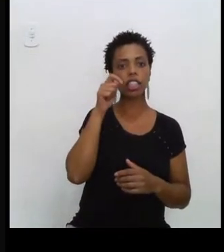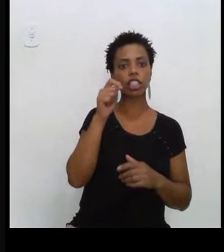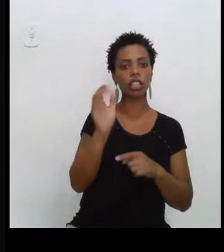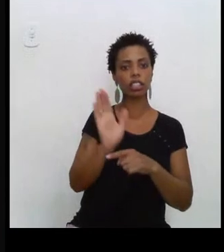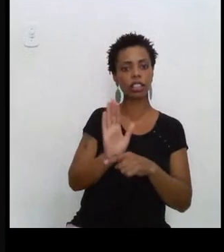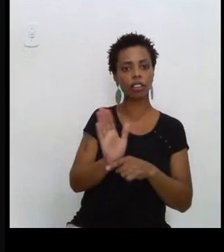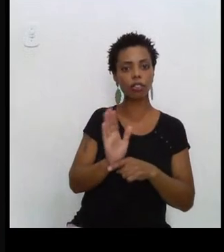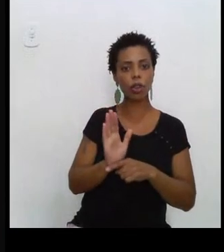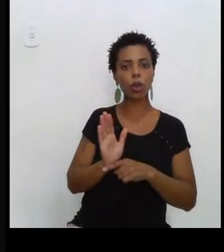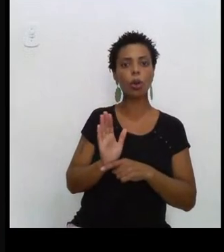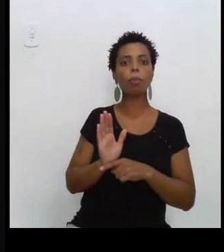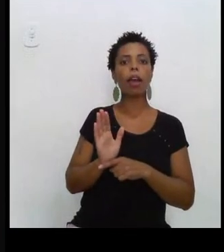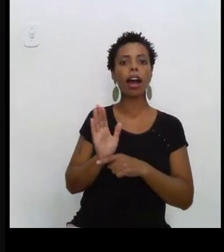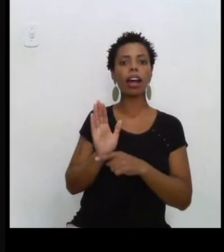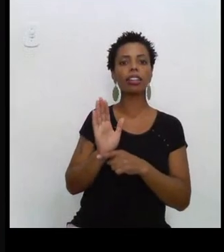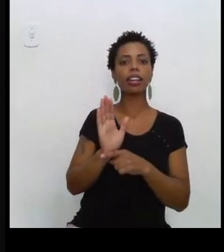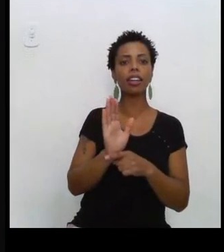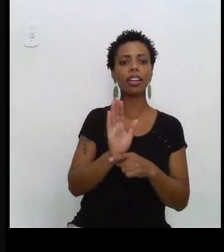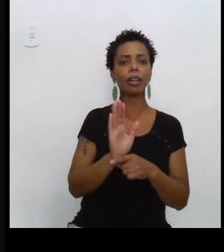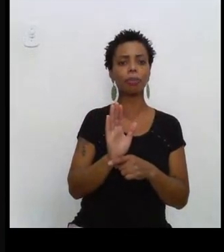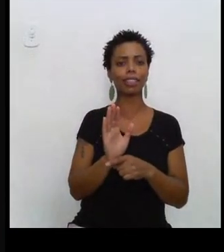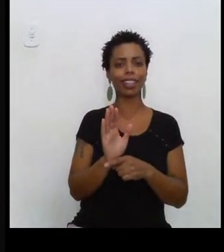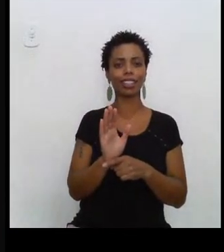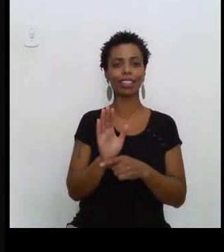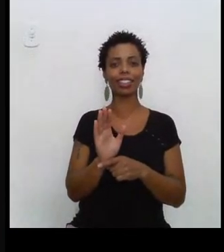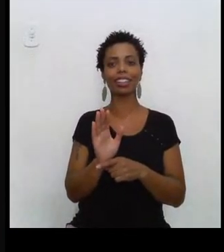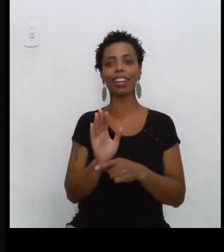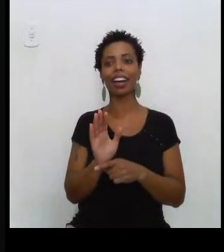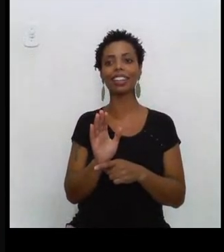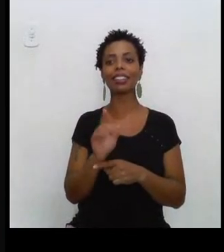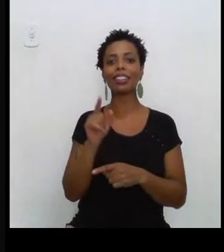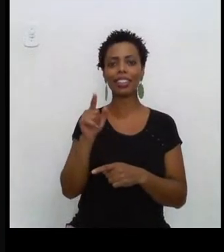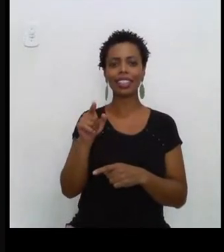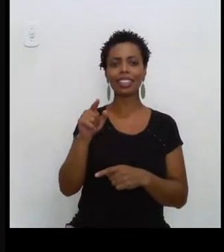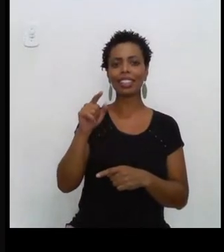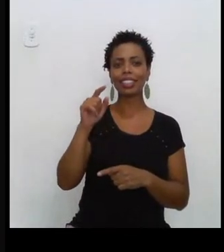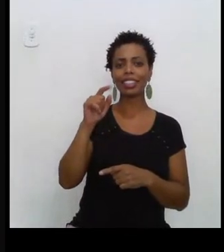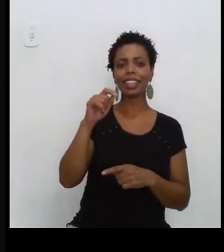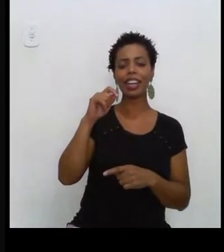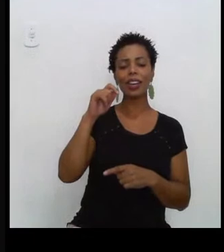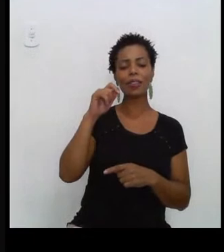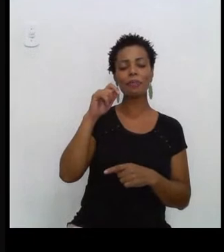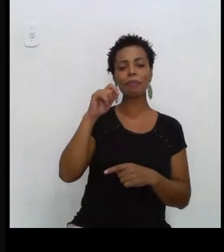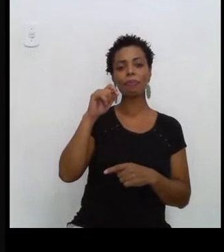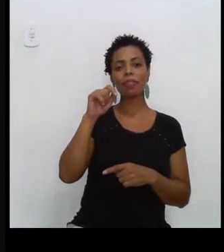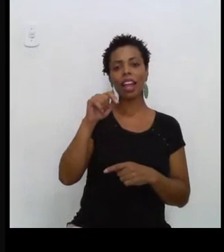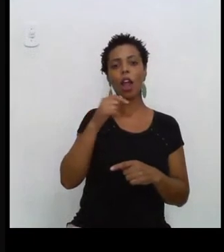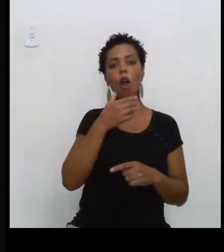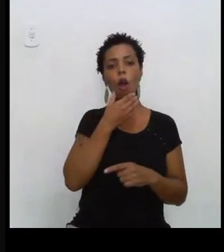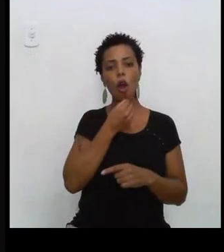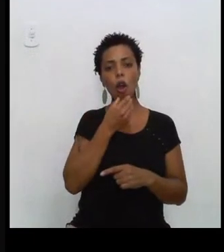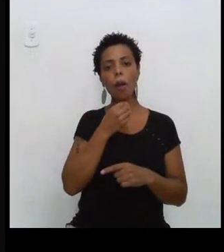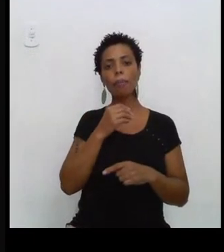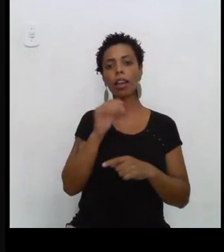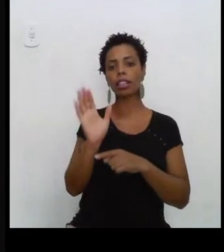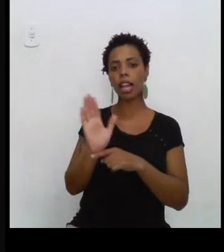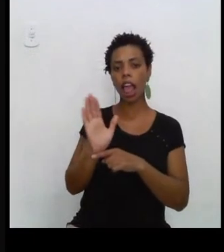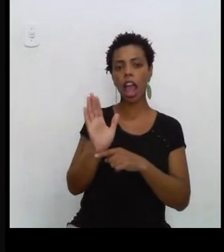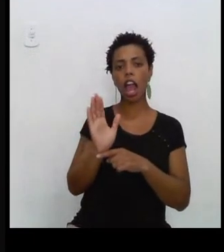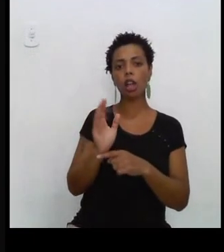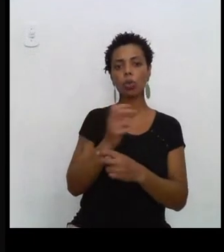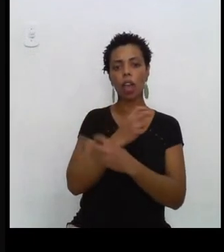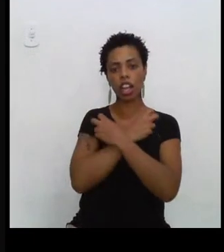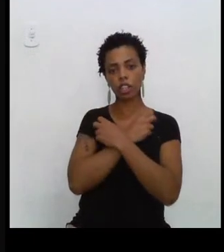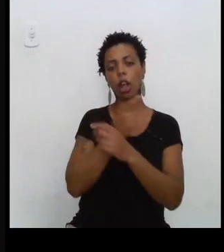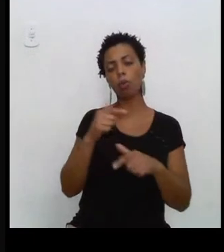life I Love Me Do Central Maker a history of New York Fashion five Nights at freddy's 1